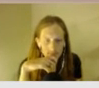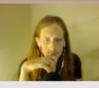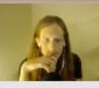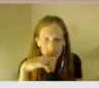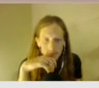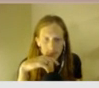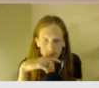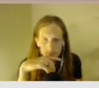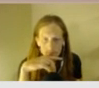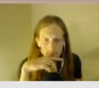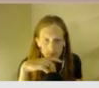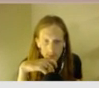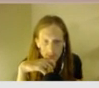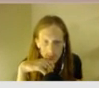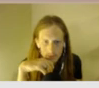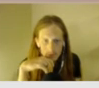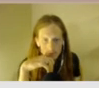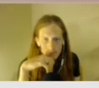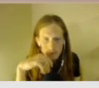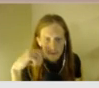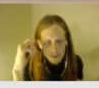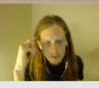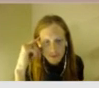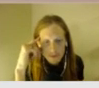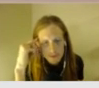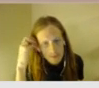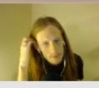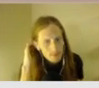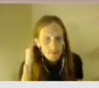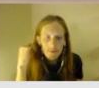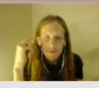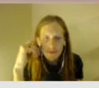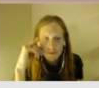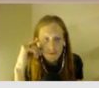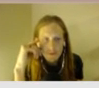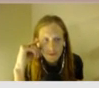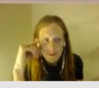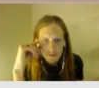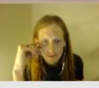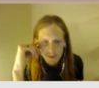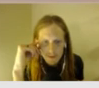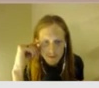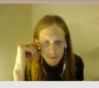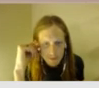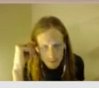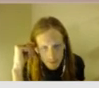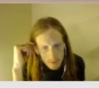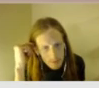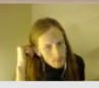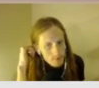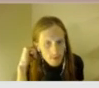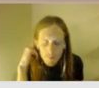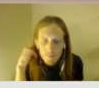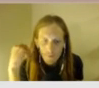you become myopic and you don't open yourself up to different directions and new ideas. If you're just